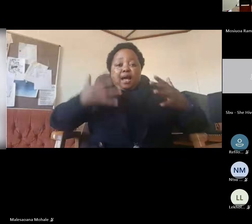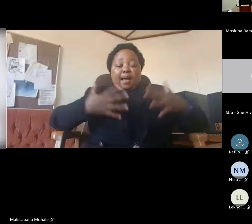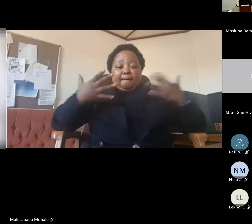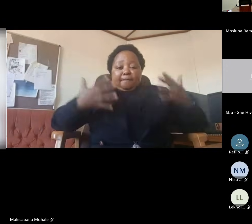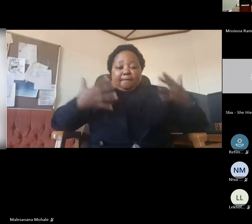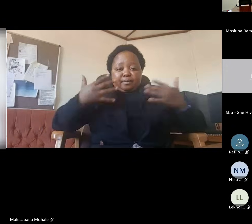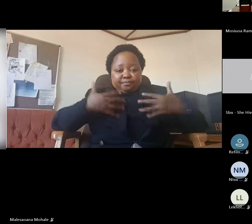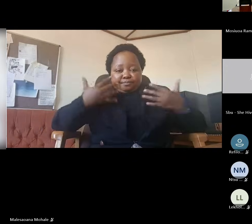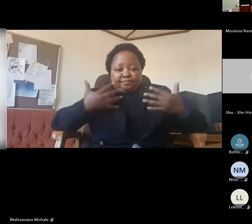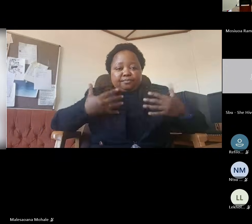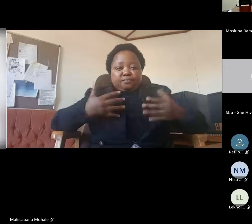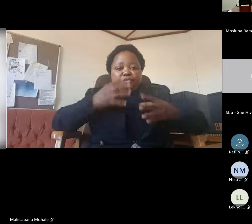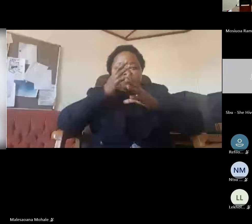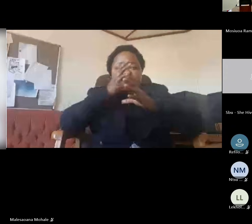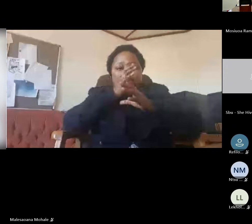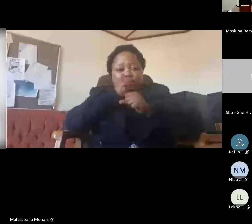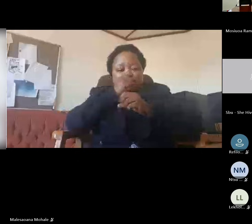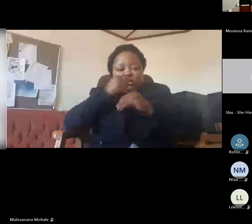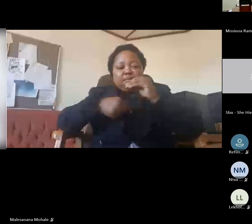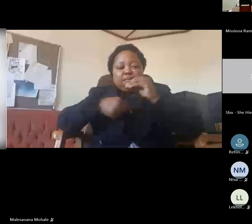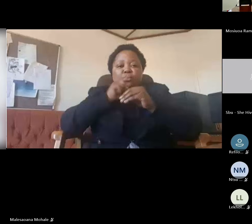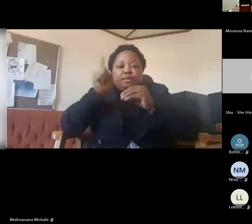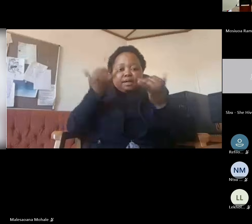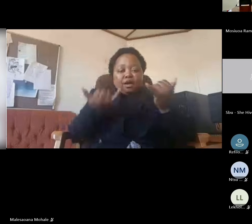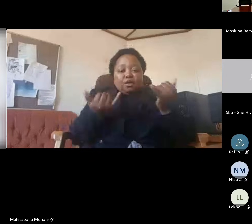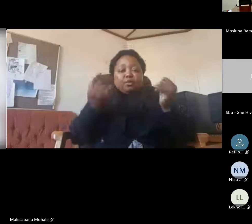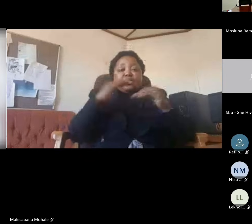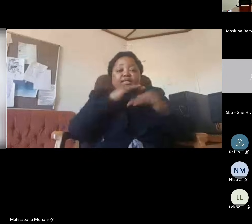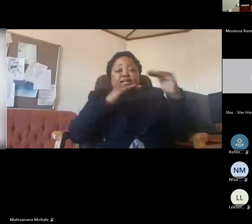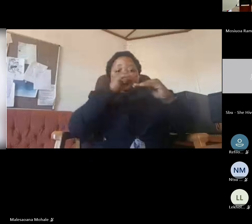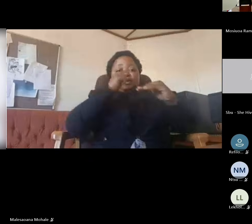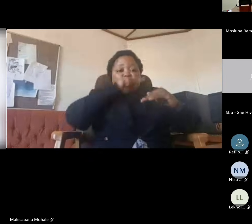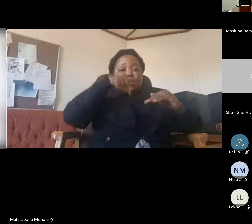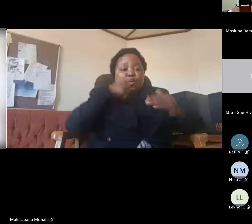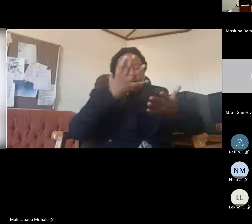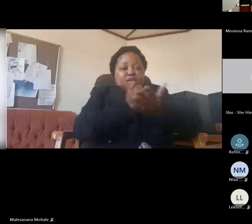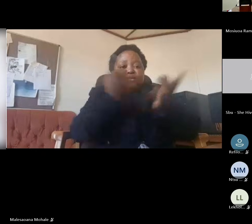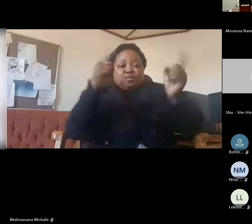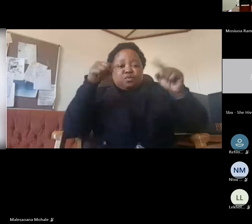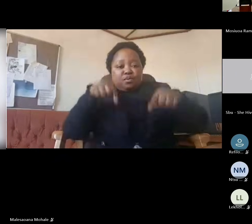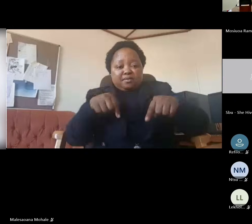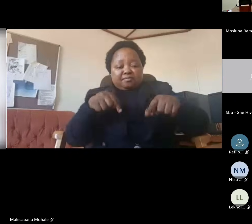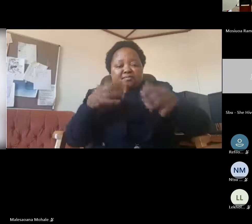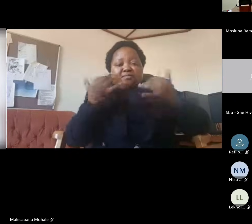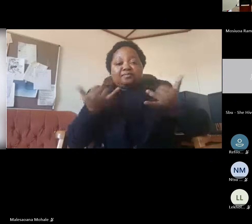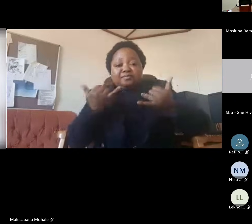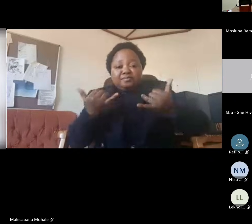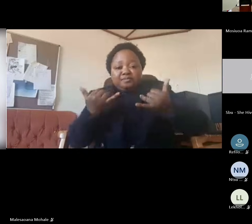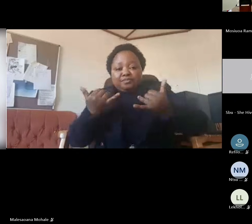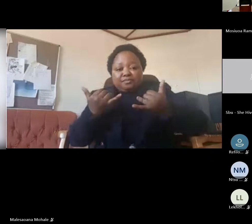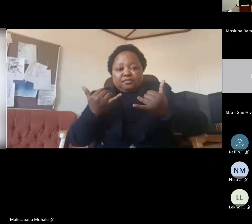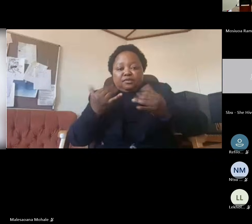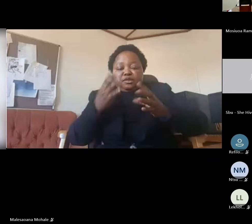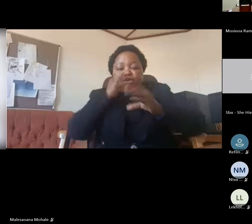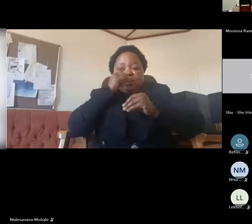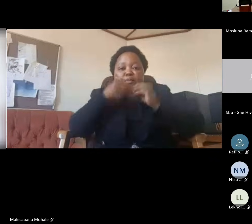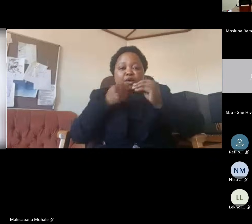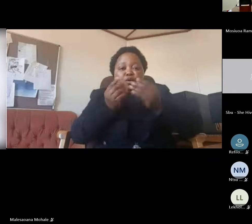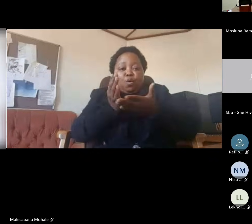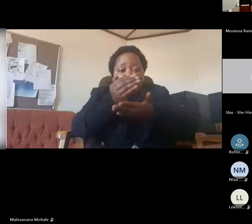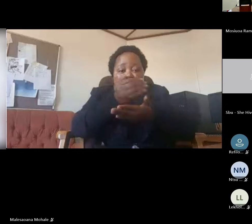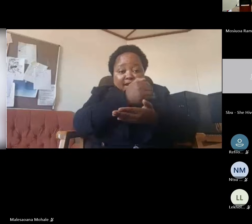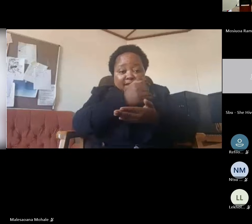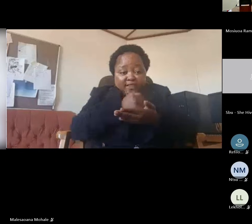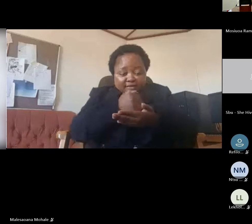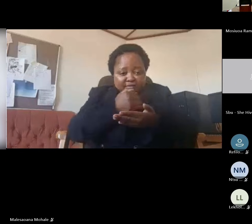together a body of information and actually put it in a sort of collective portal, so so what I